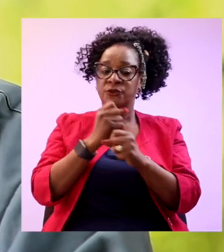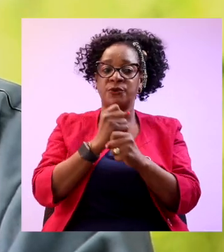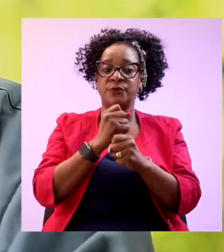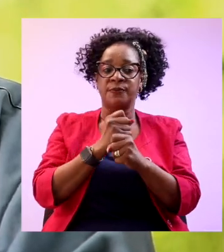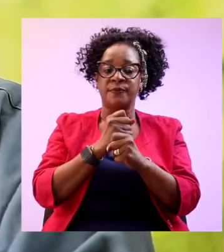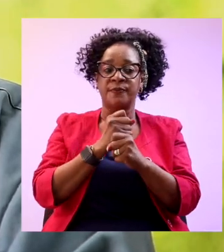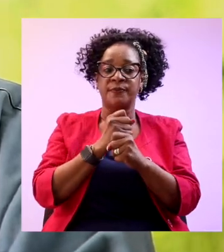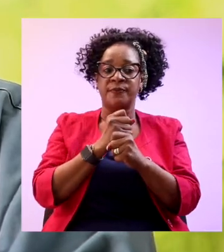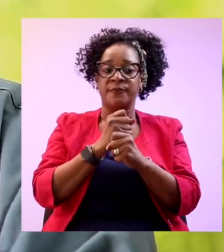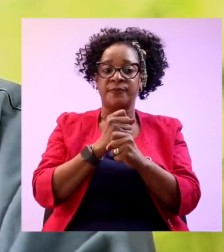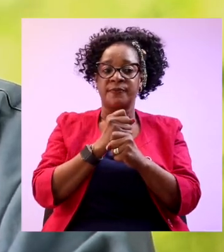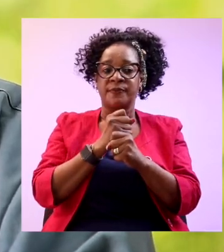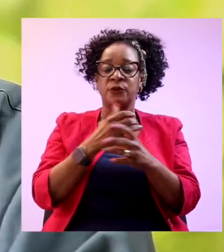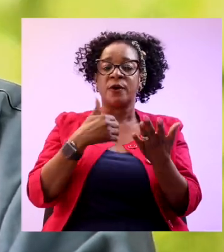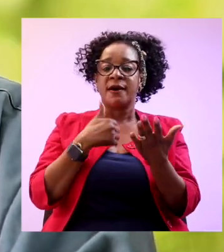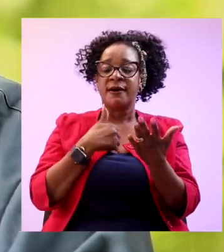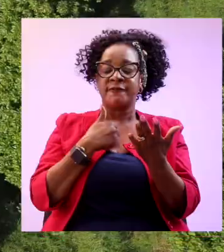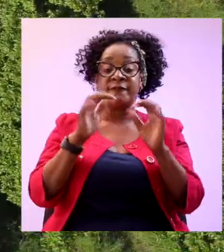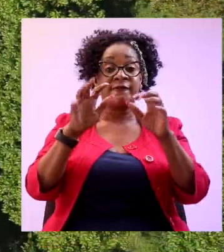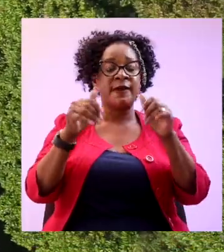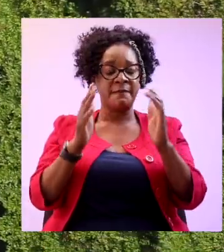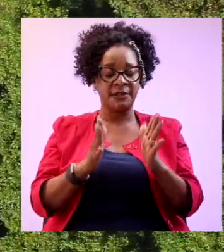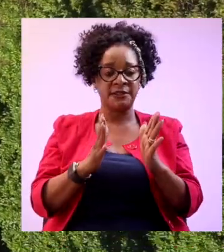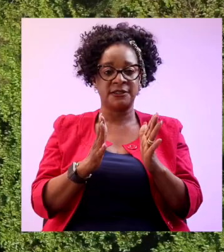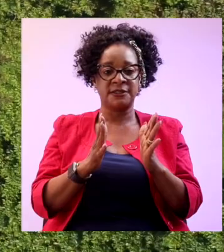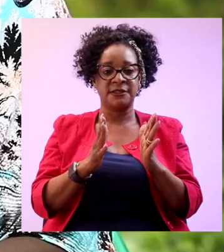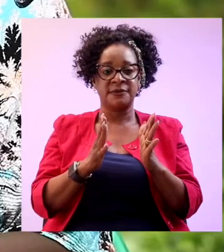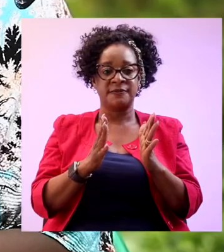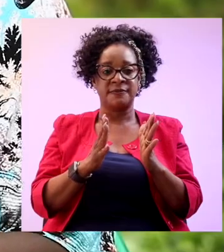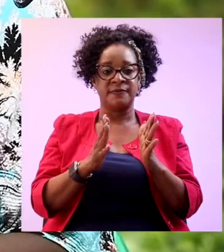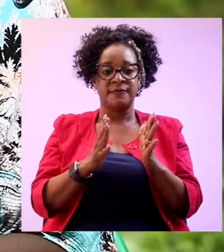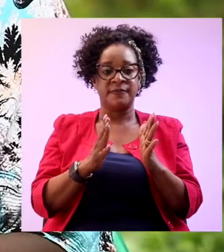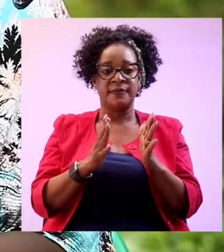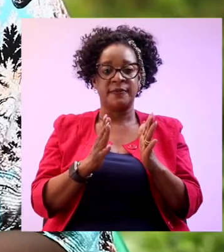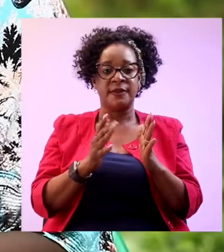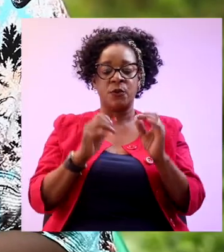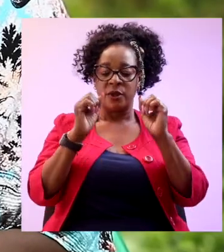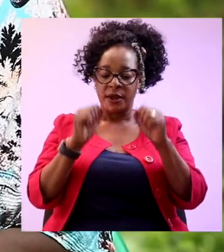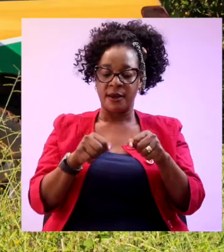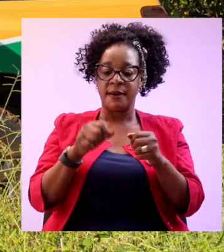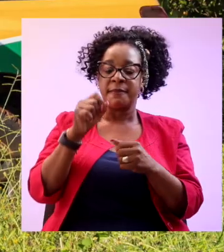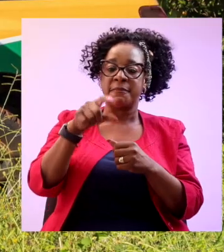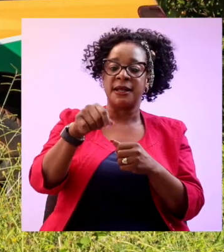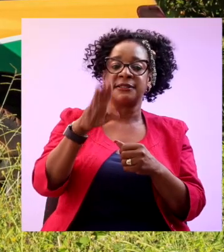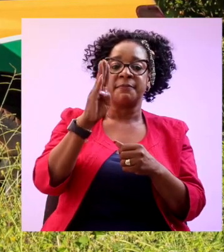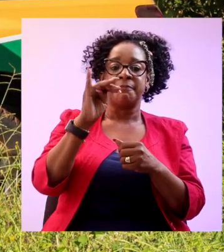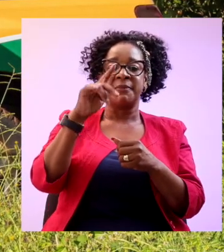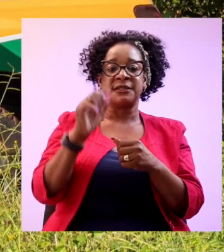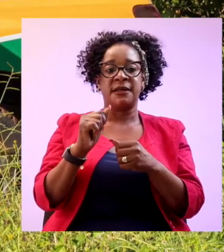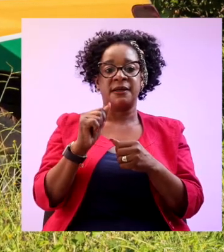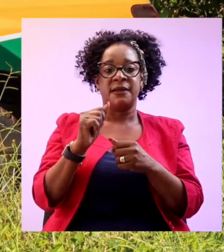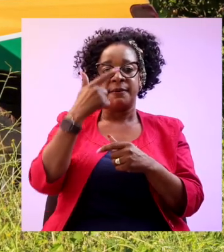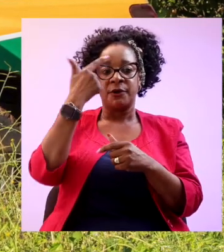sasa ni kuangazia mkulima aweze kupanda mmea wa Bixa, maana shirika la